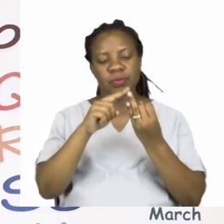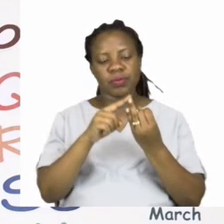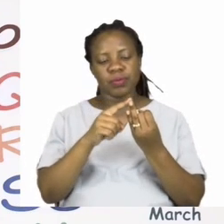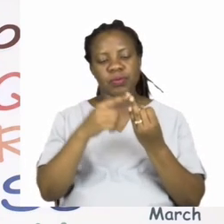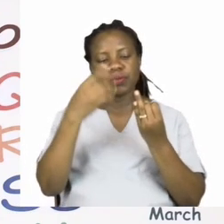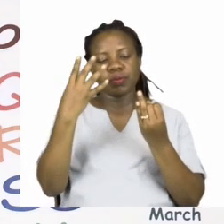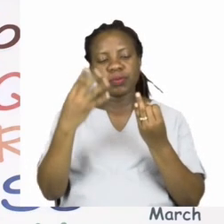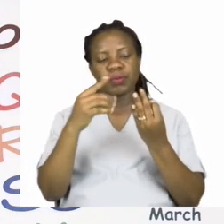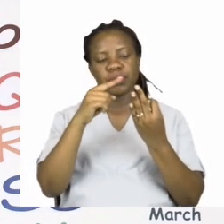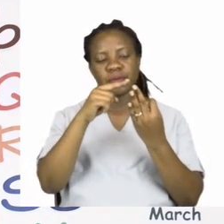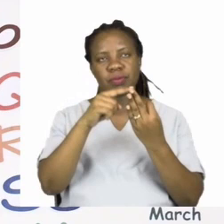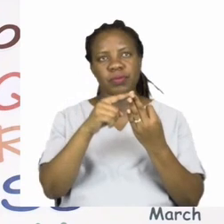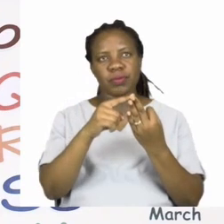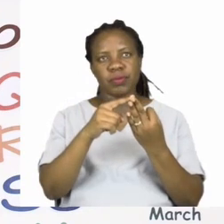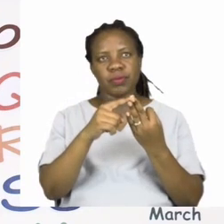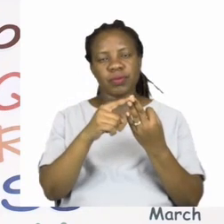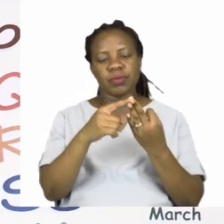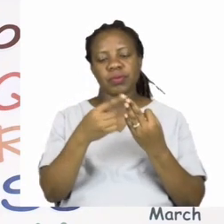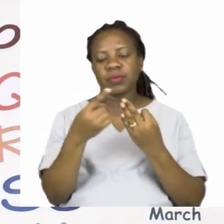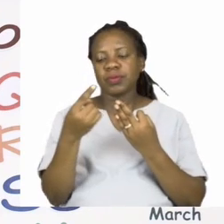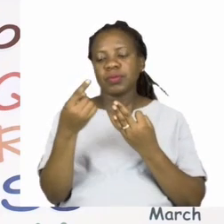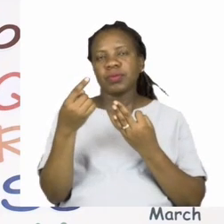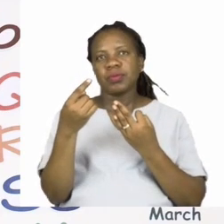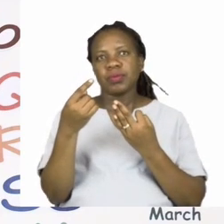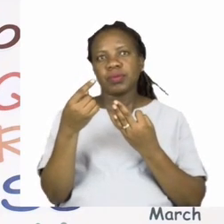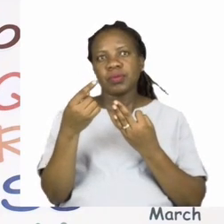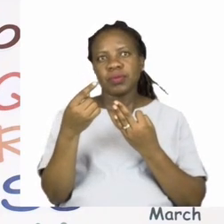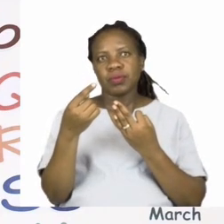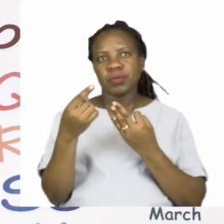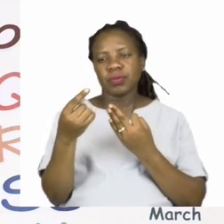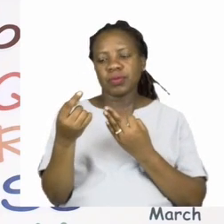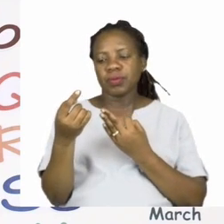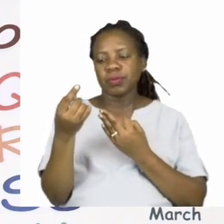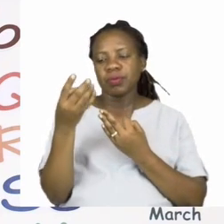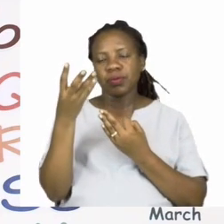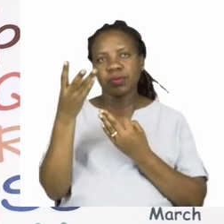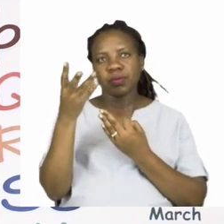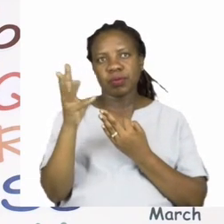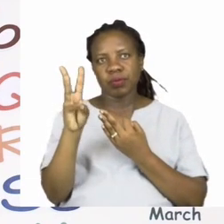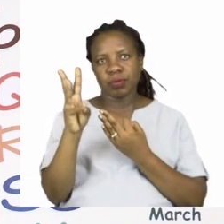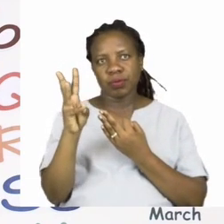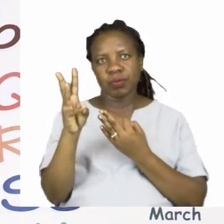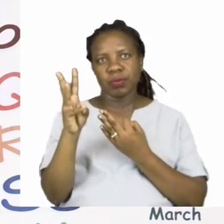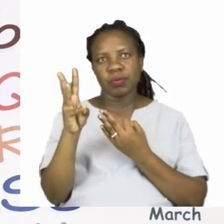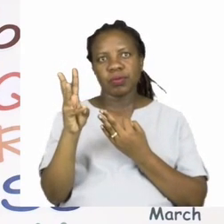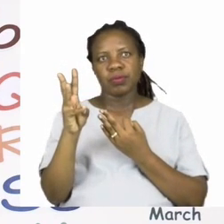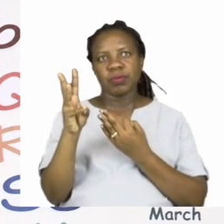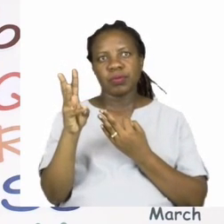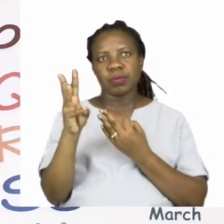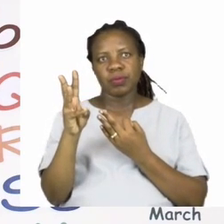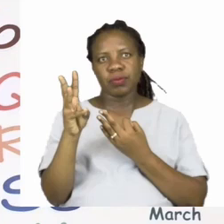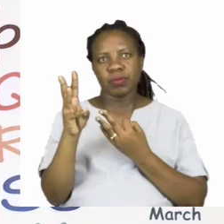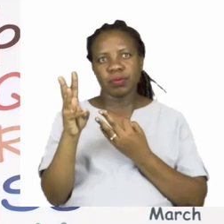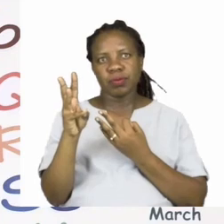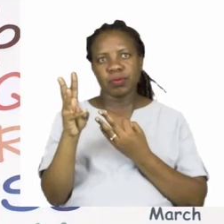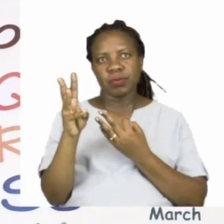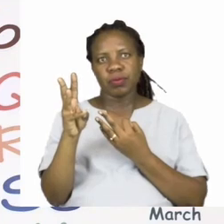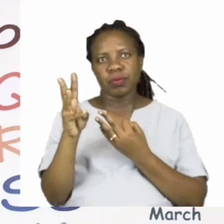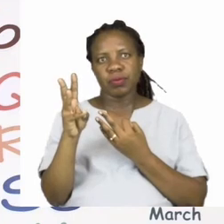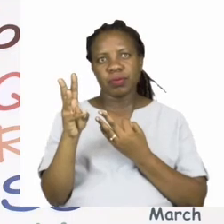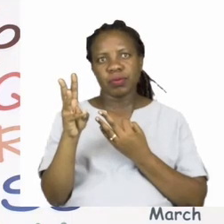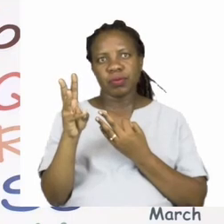4, 6. It looks like we only need 3, right? But now we're